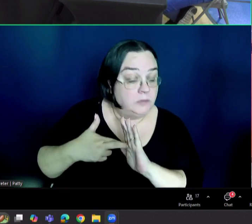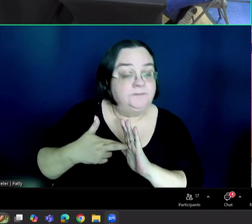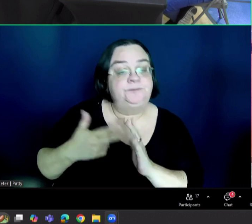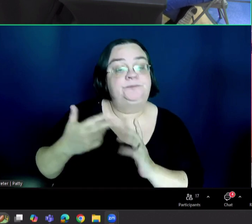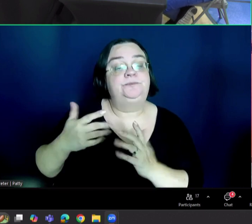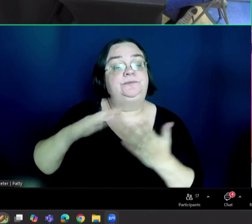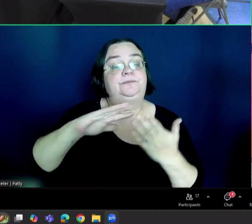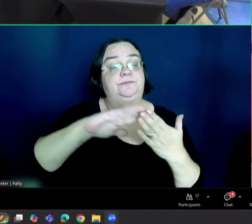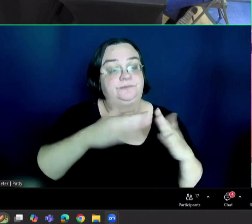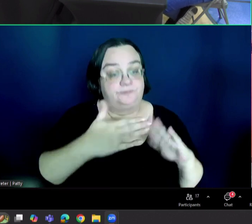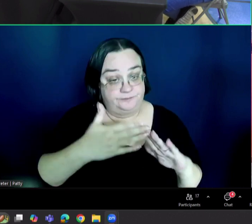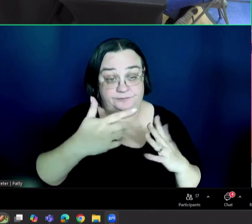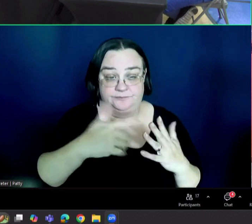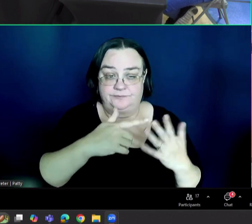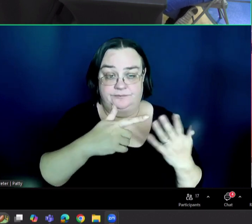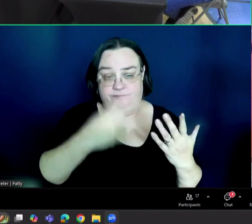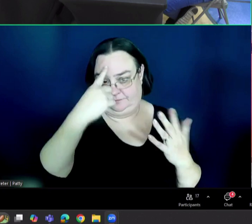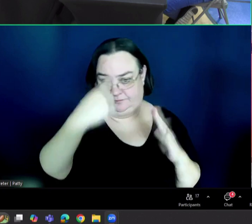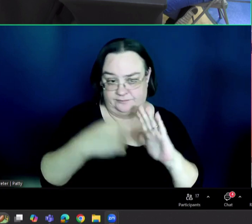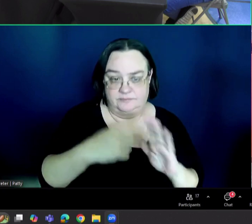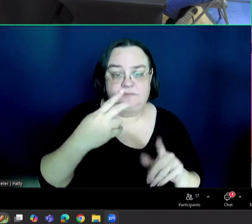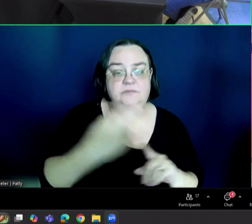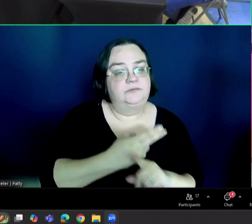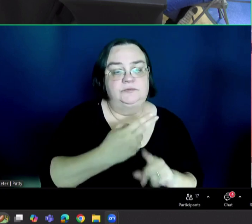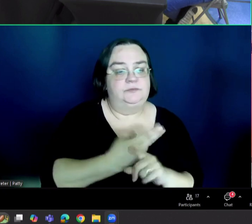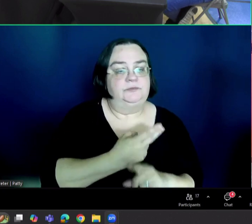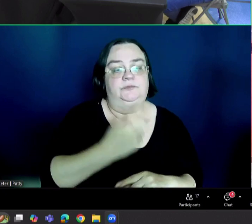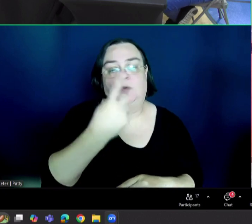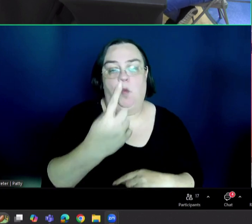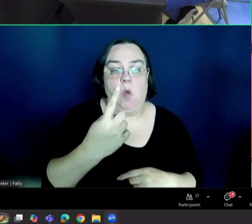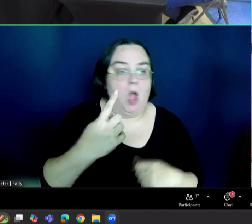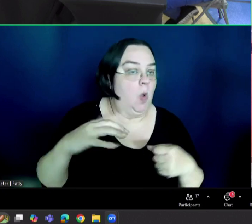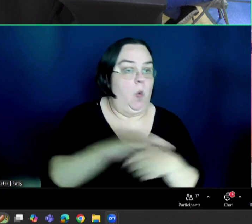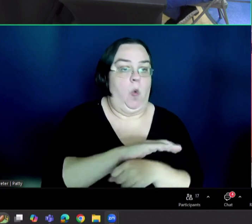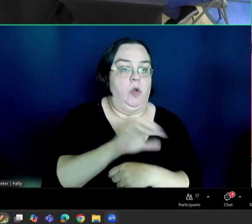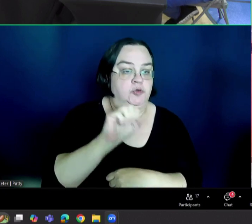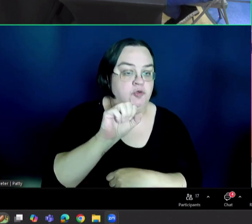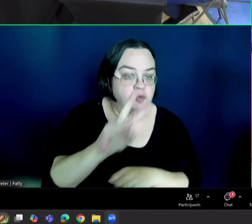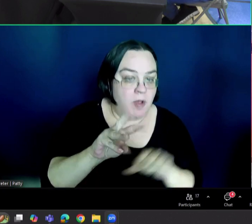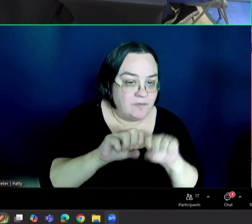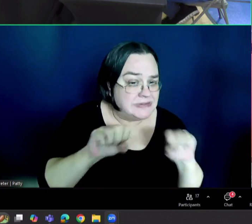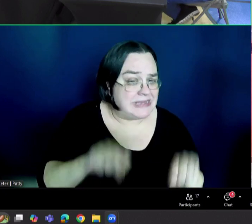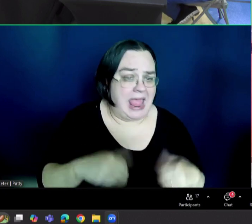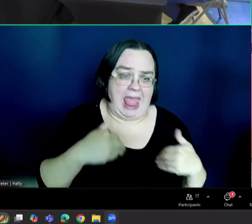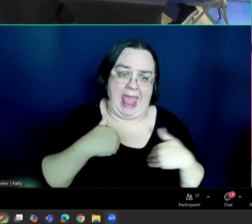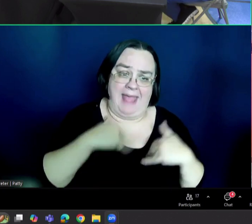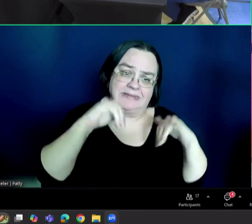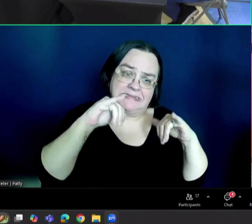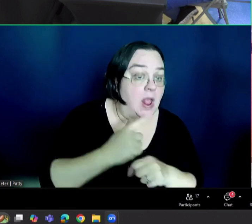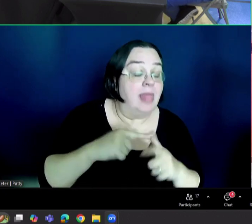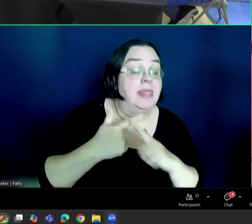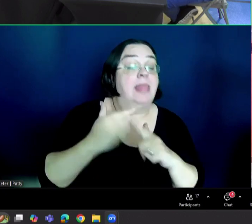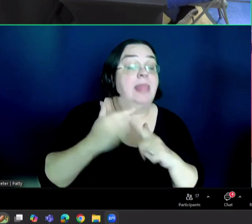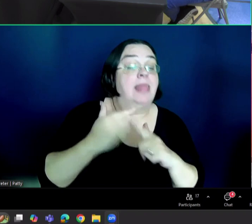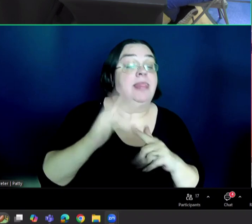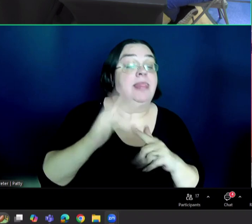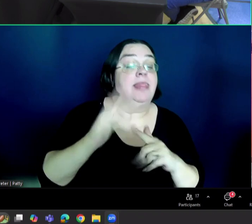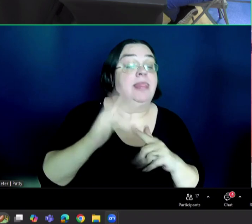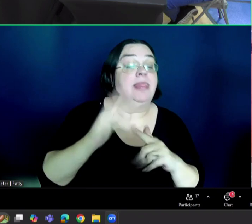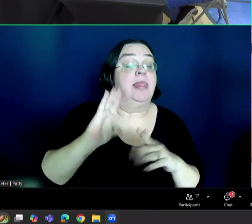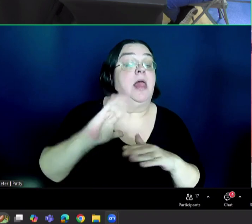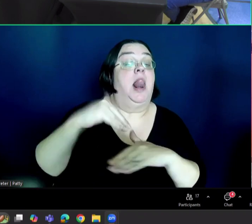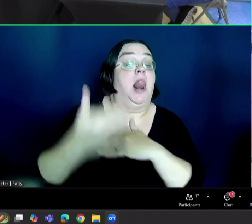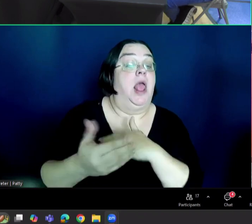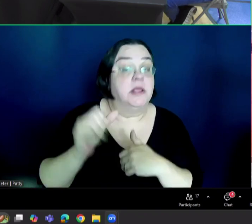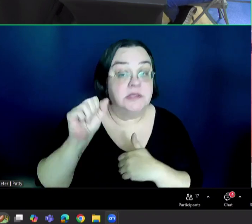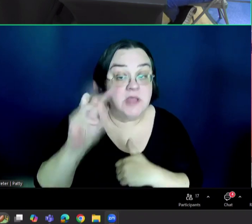Municipalities, for instance, would use one entire software system, and they would have it for years. And when the next software system they